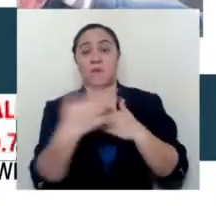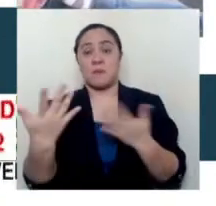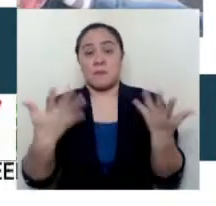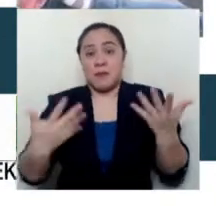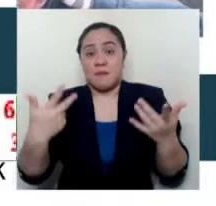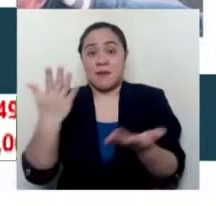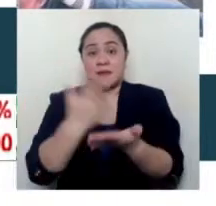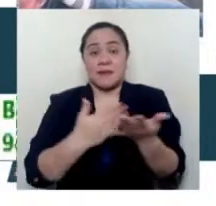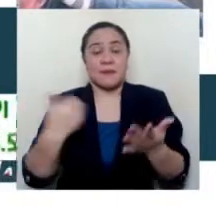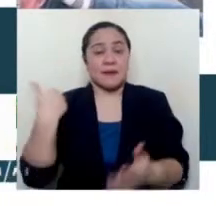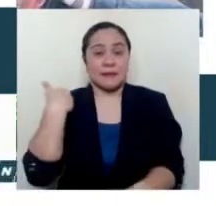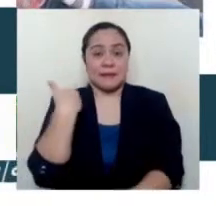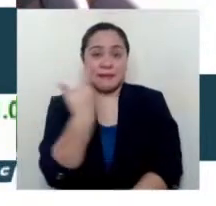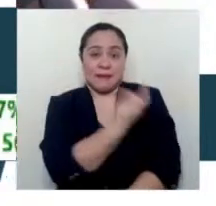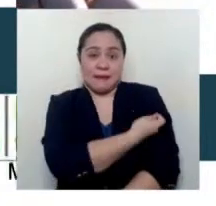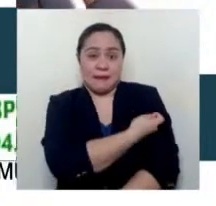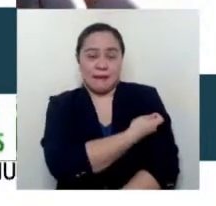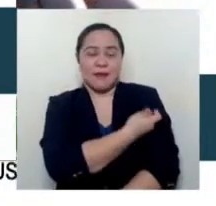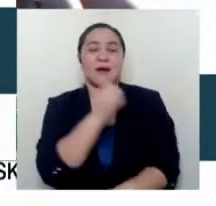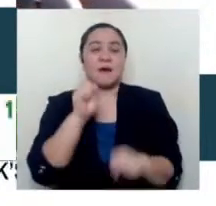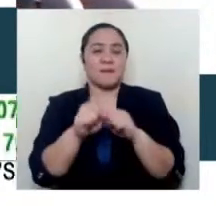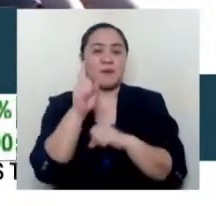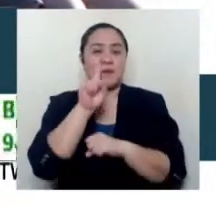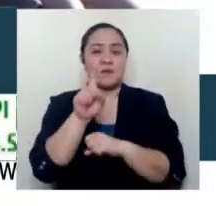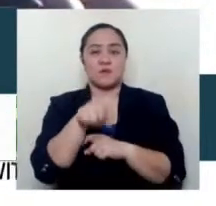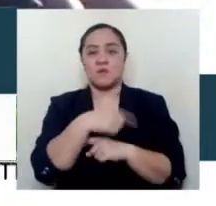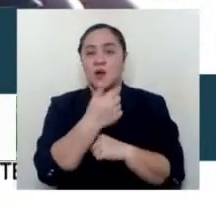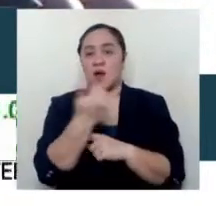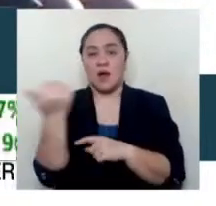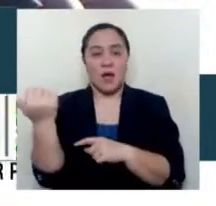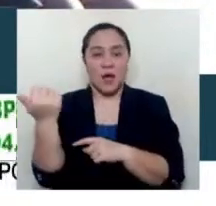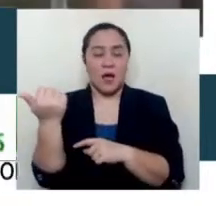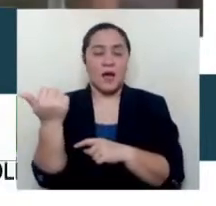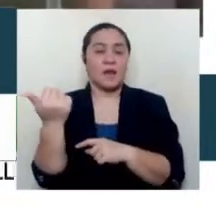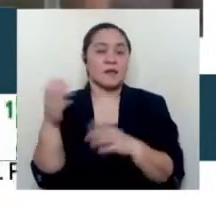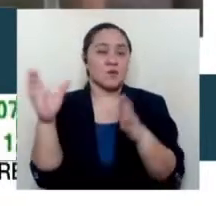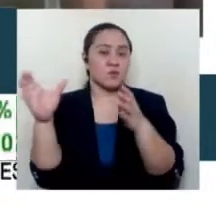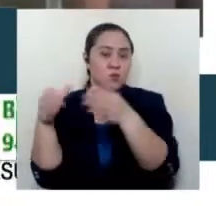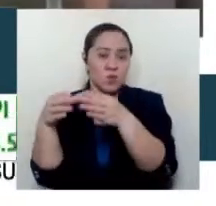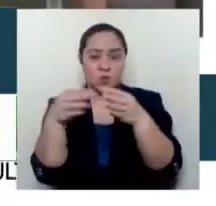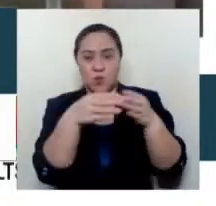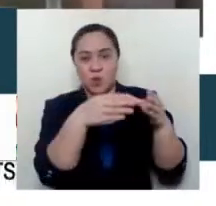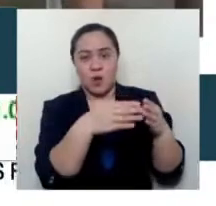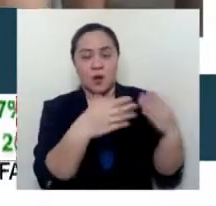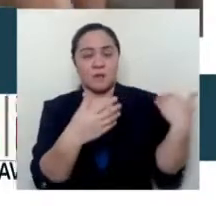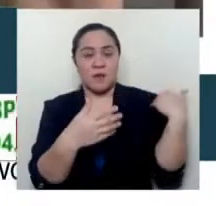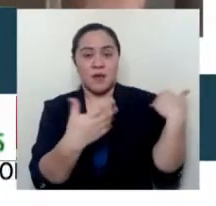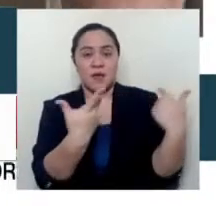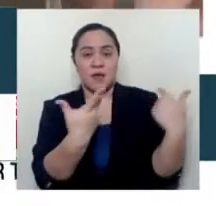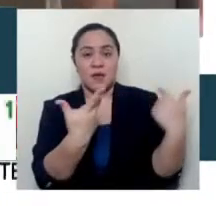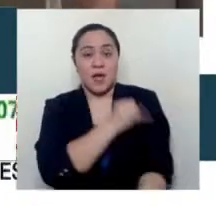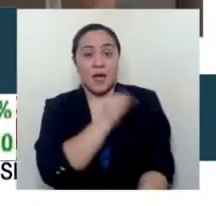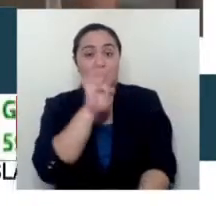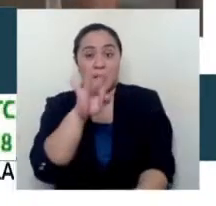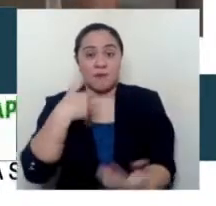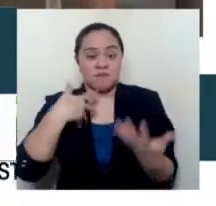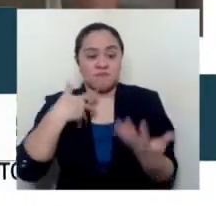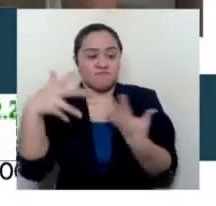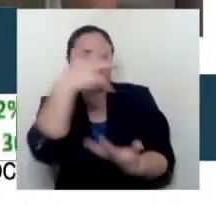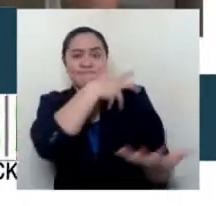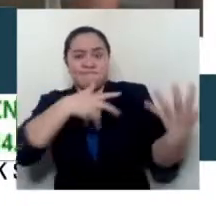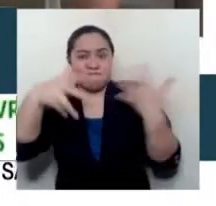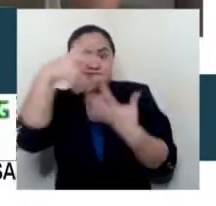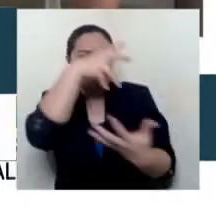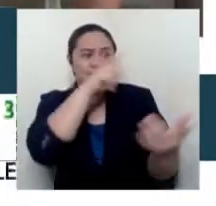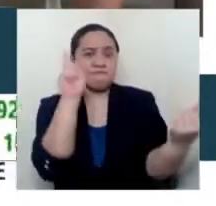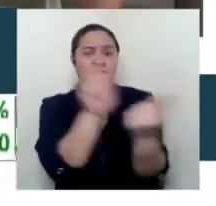and to a certain degree, the 6 others who are vaccinated. So if you had to defend yourselves against that many people, what would you be doing?